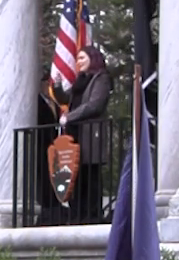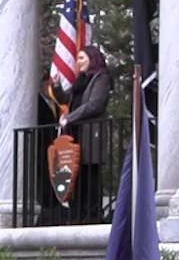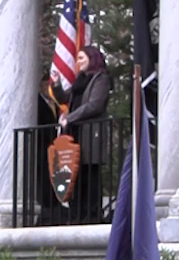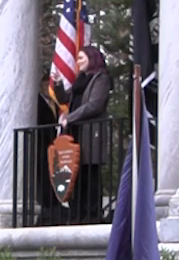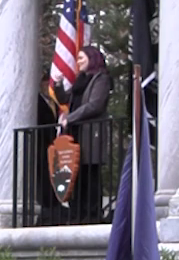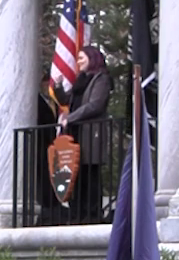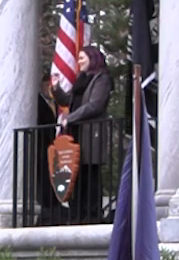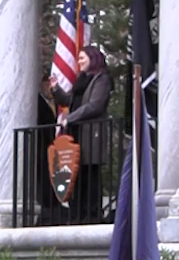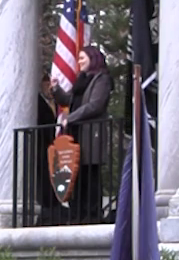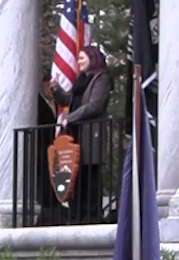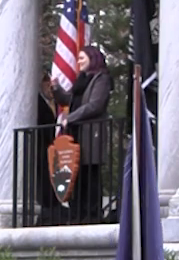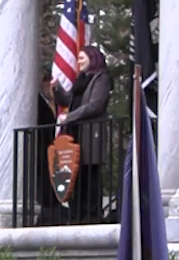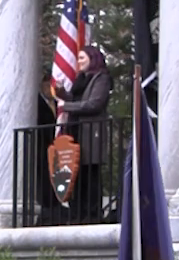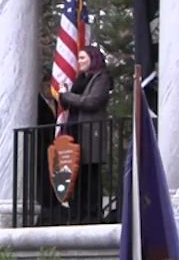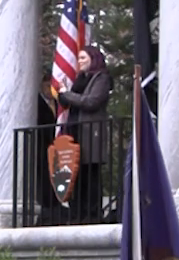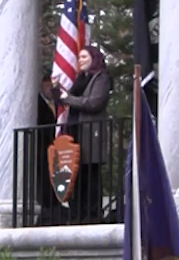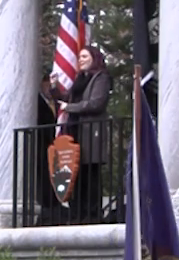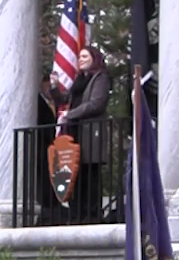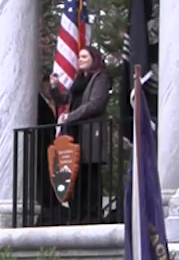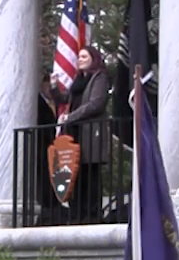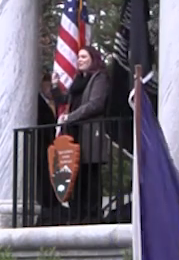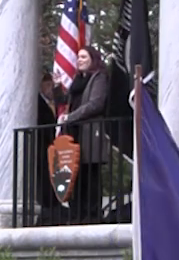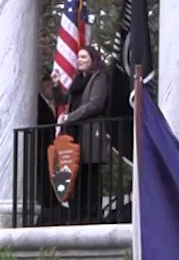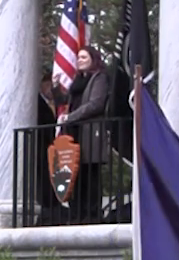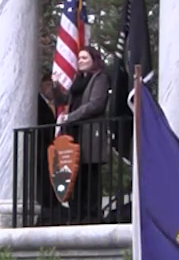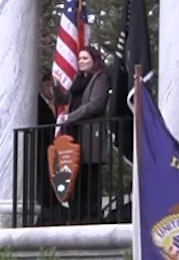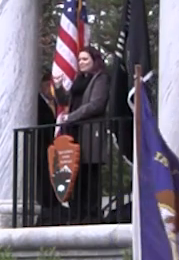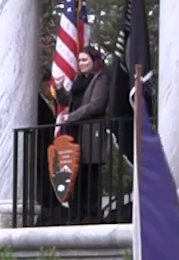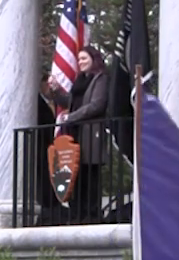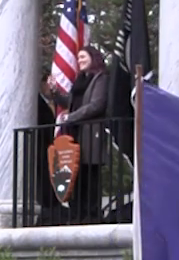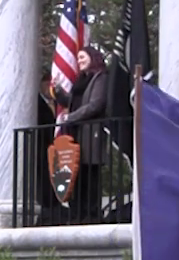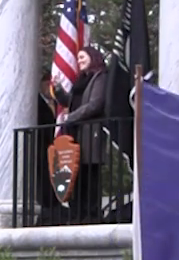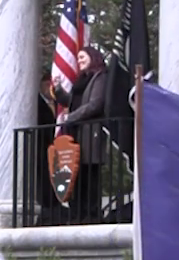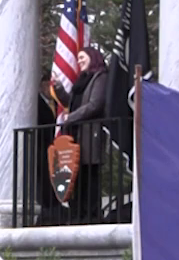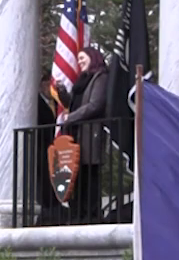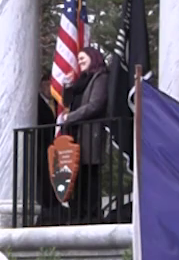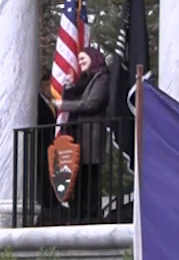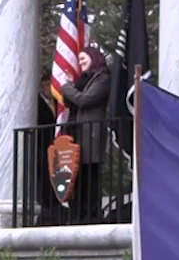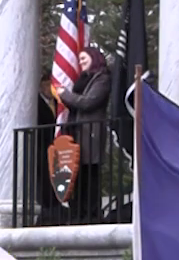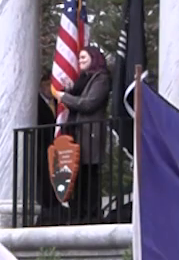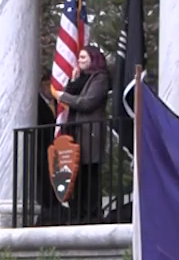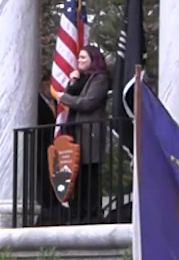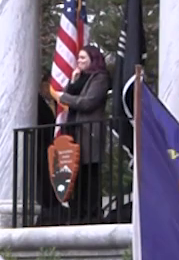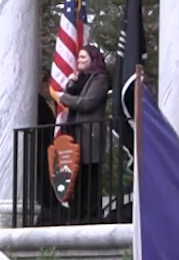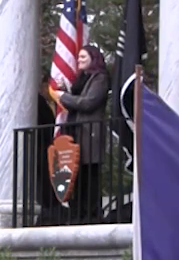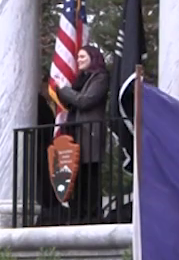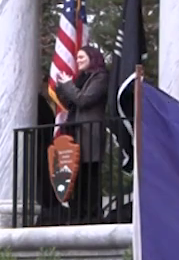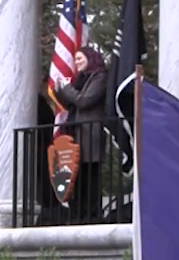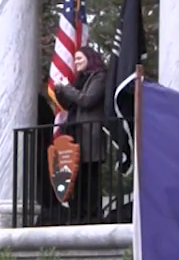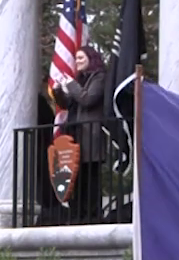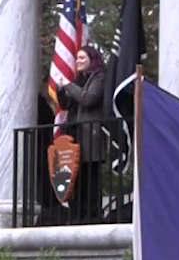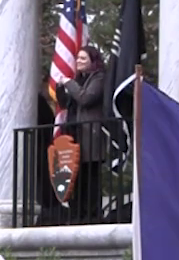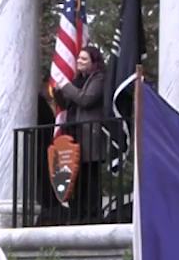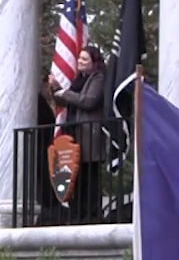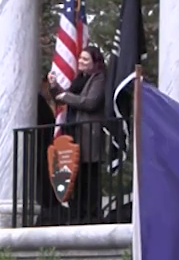Robinson of Americus, Georgia. Des, as he is, was affectionately called by his family and